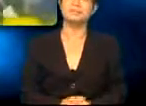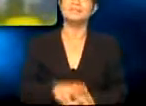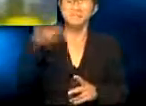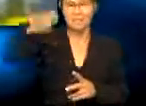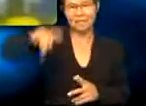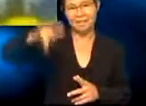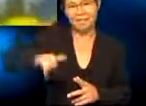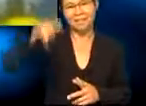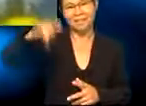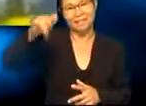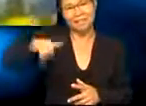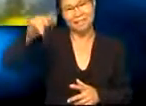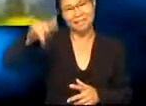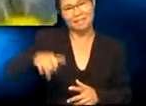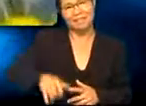Yeah!